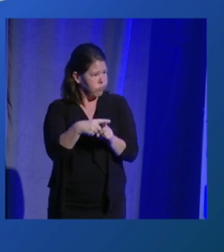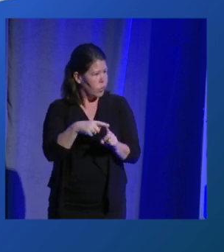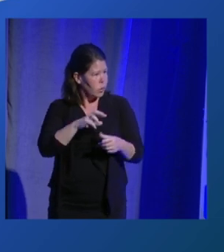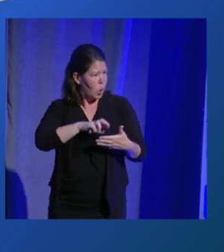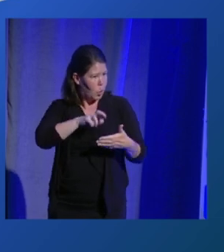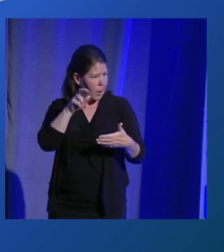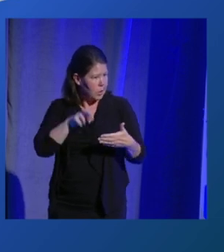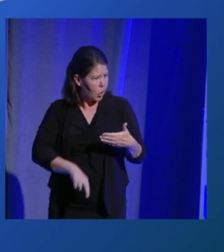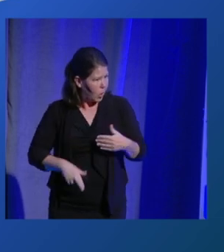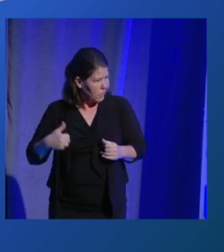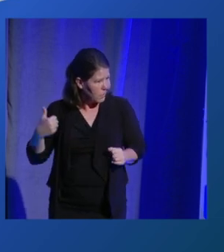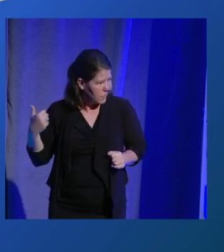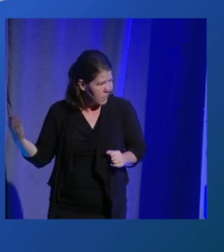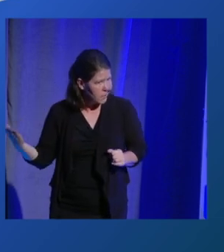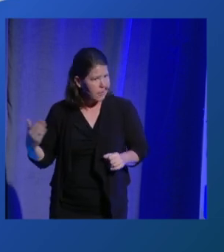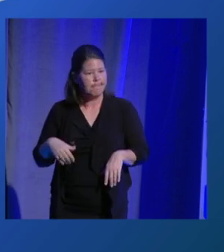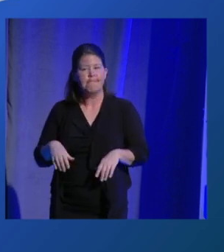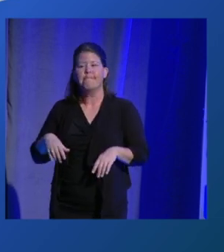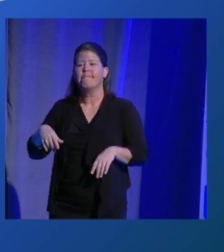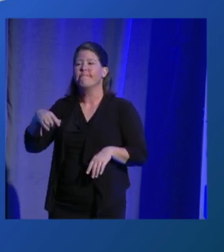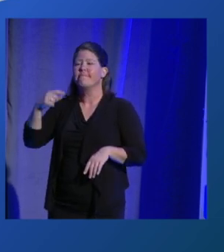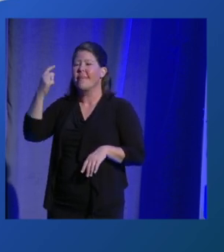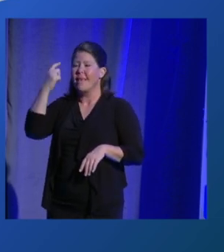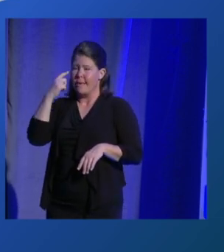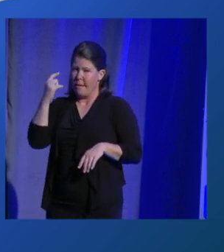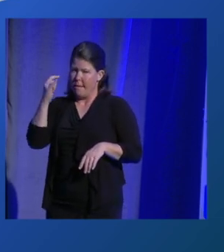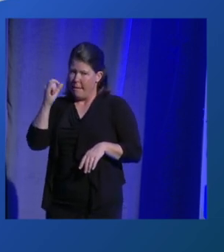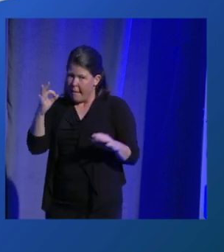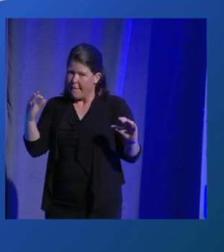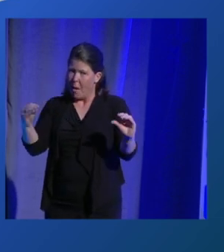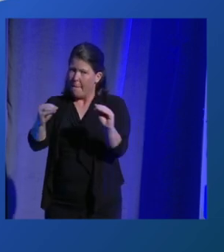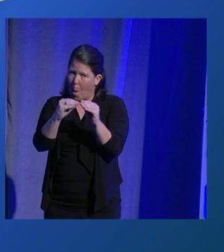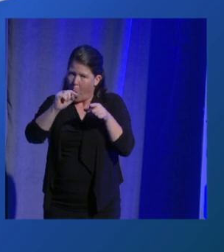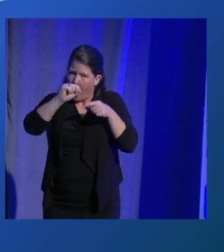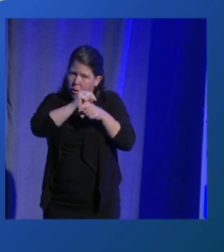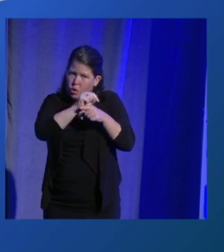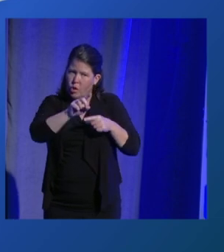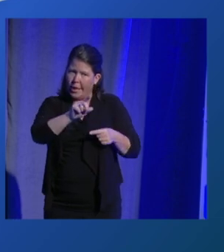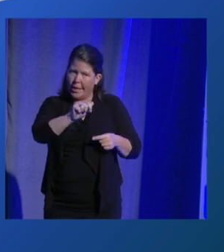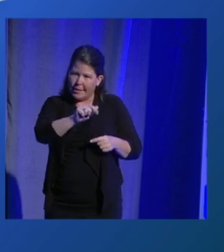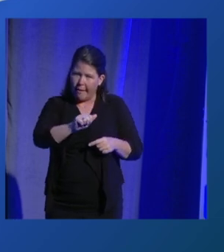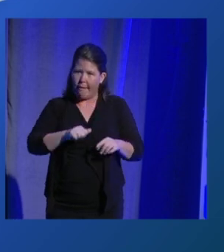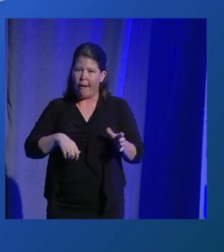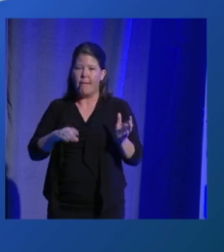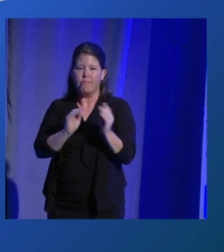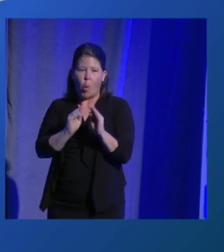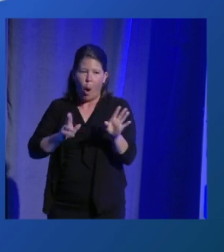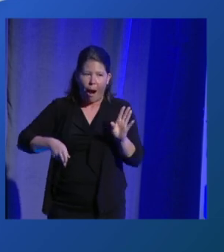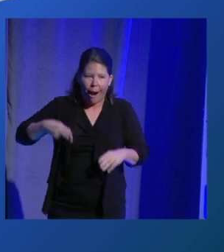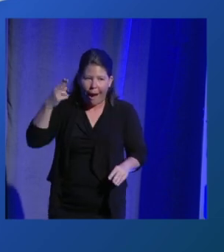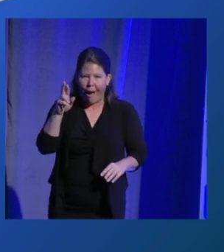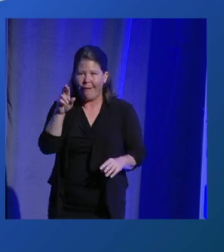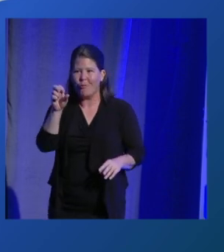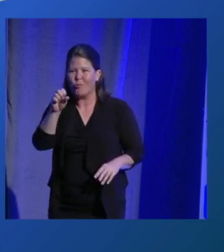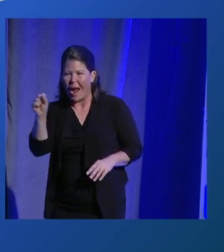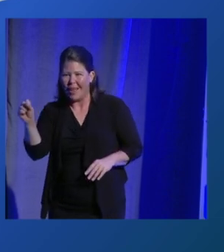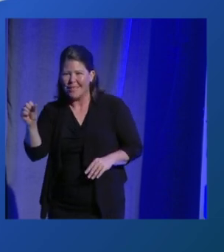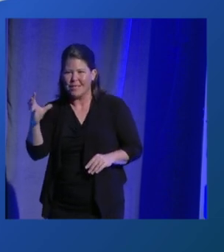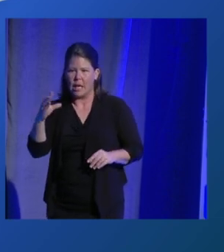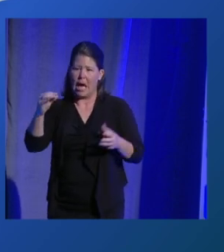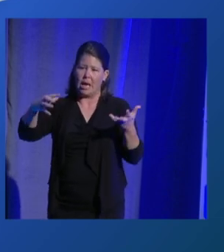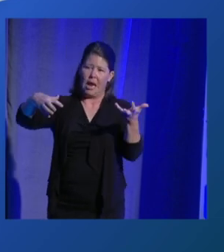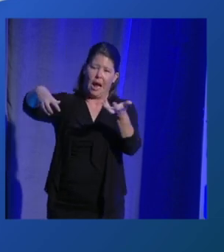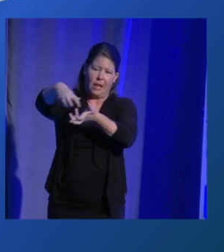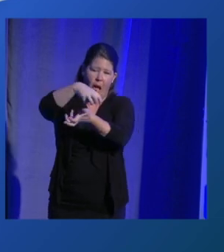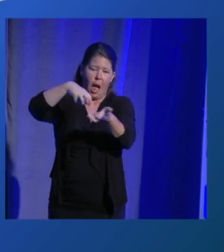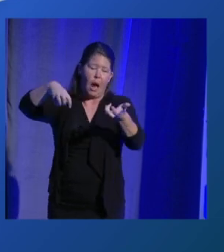by uh a deeper bench of training data a slightly higher resolution um and not such a cloudy